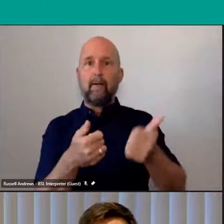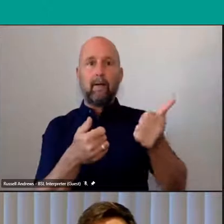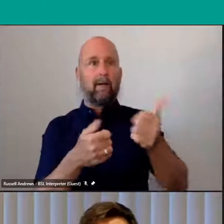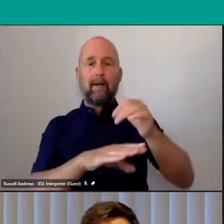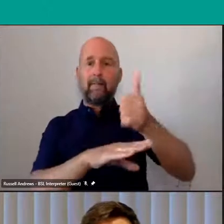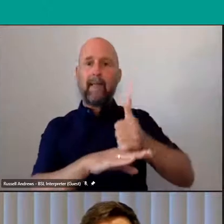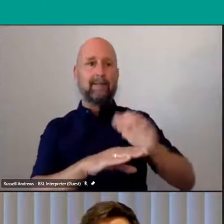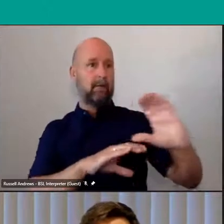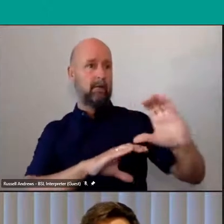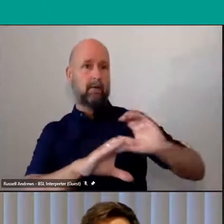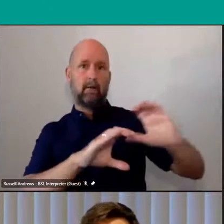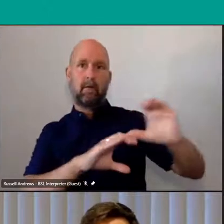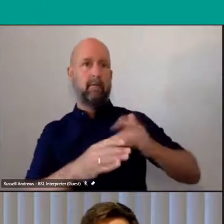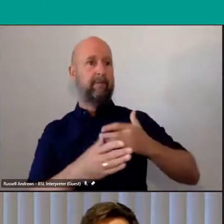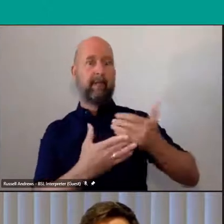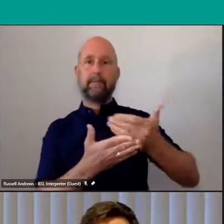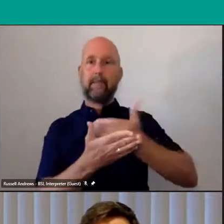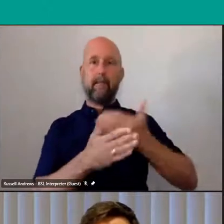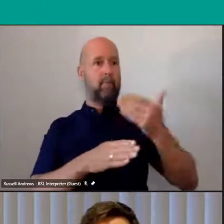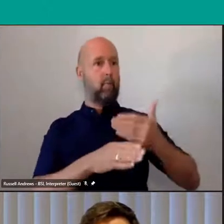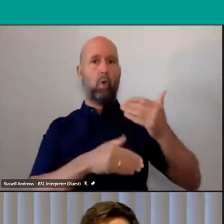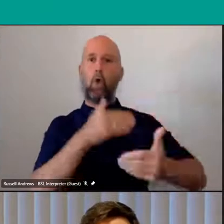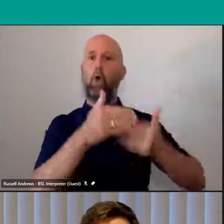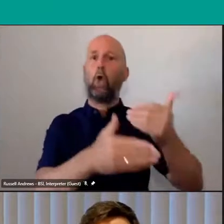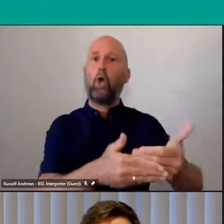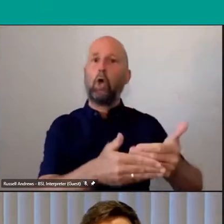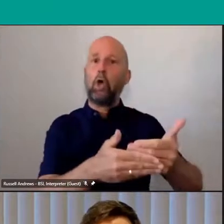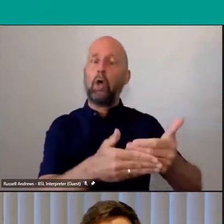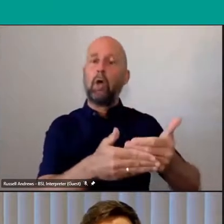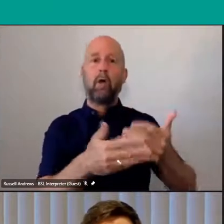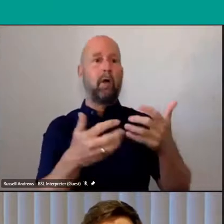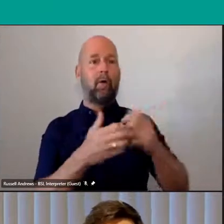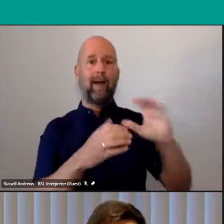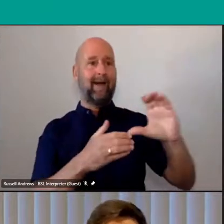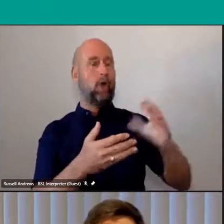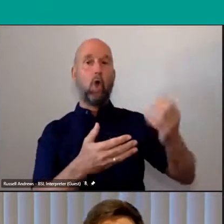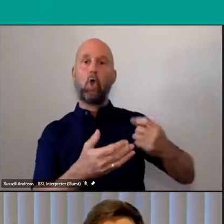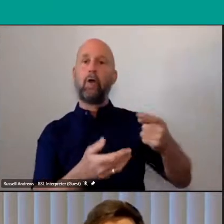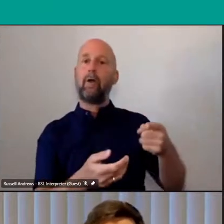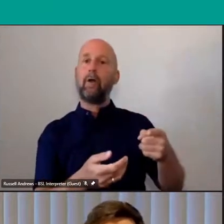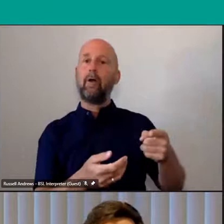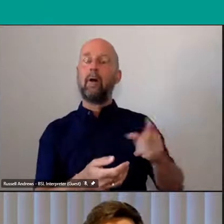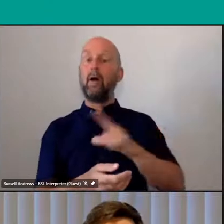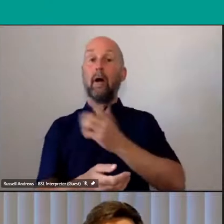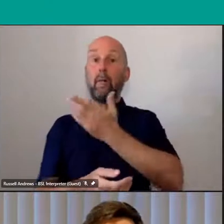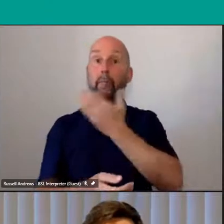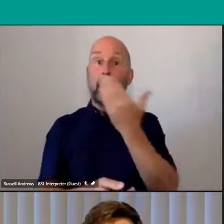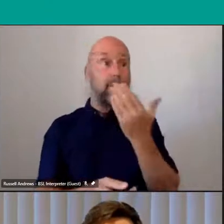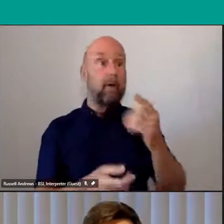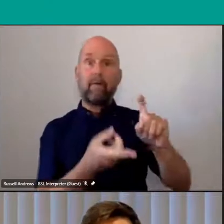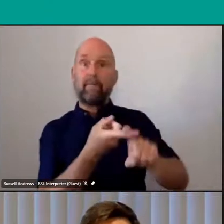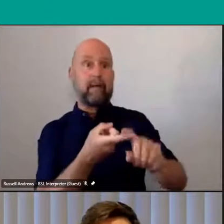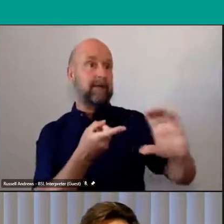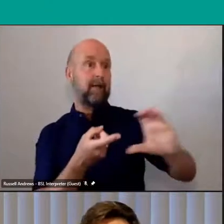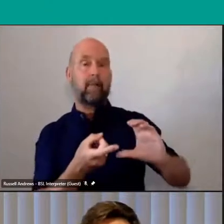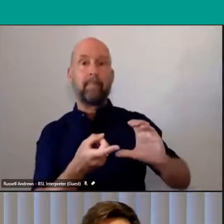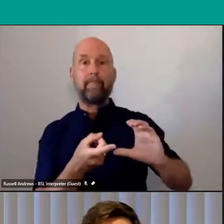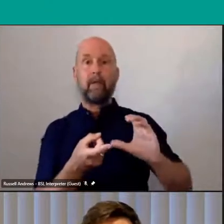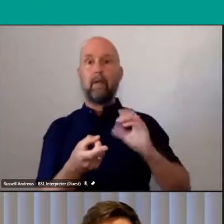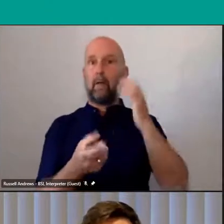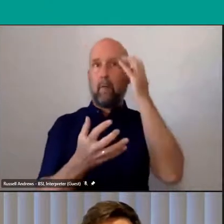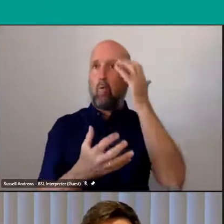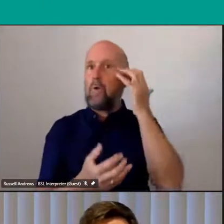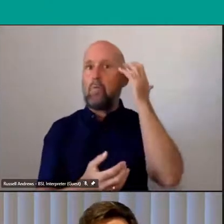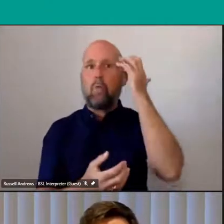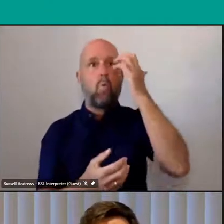basic day-to-day security over how much they will earn. And because they don't have that, they spend every day worrying